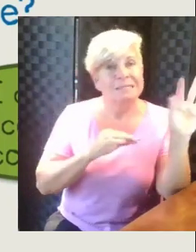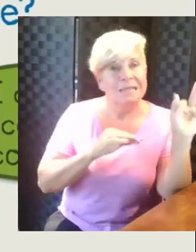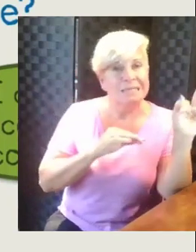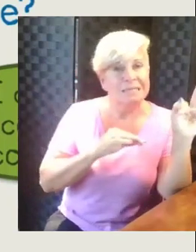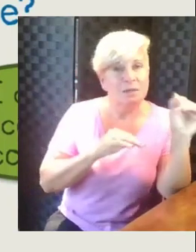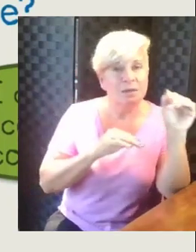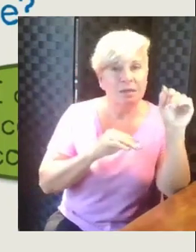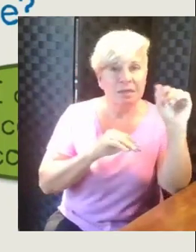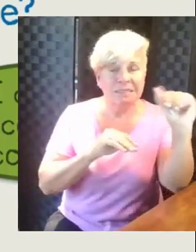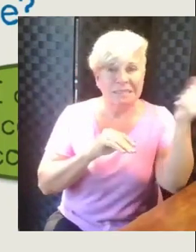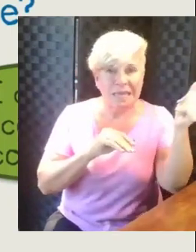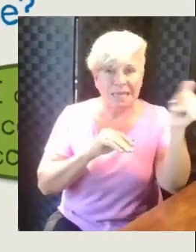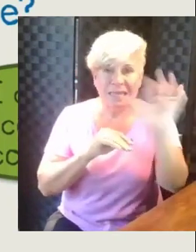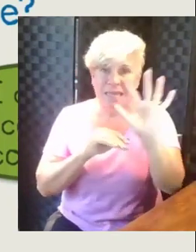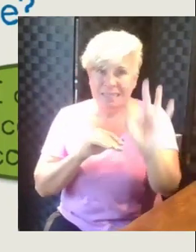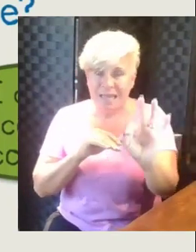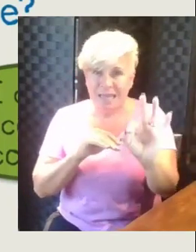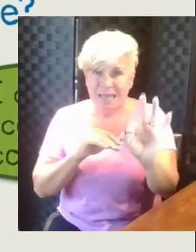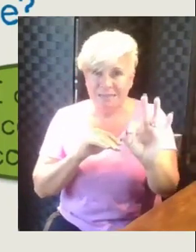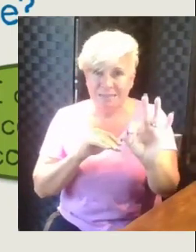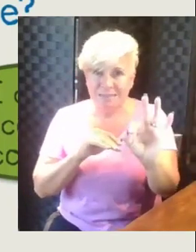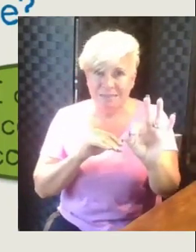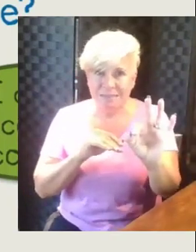19 is 10 and 9.